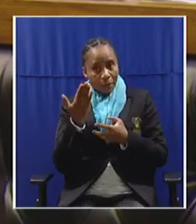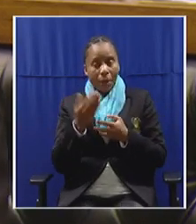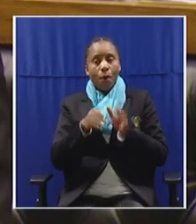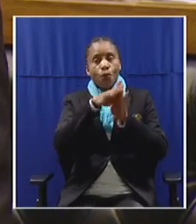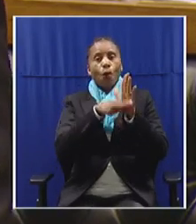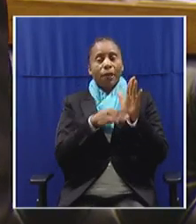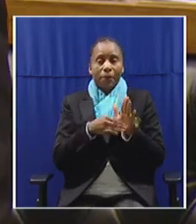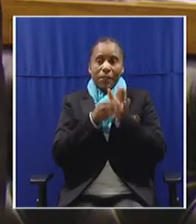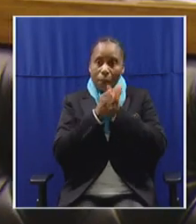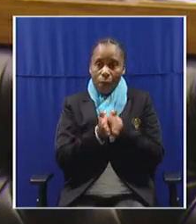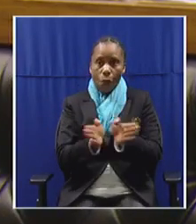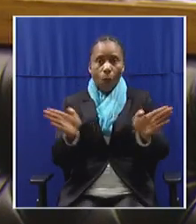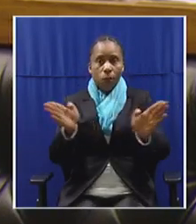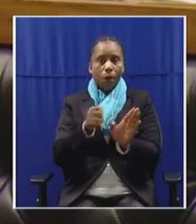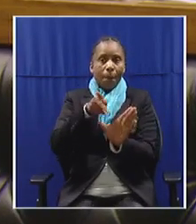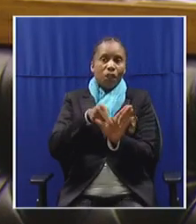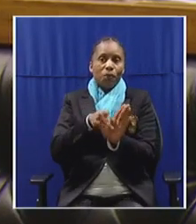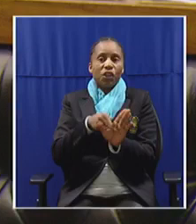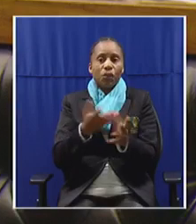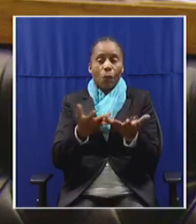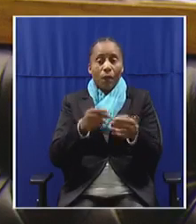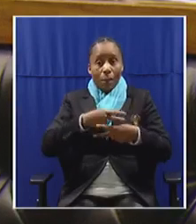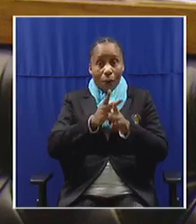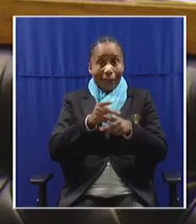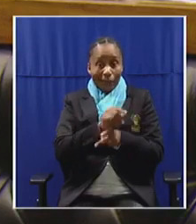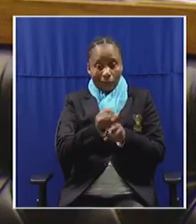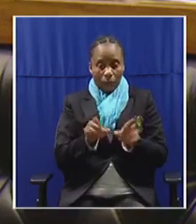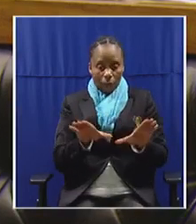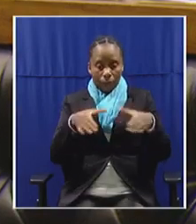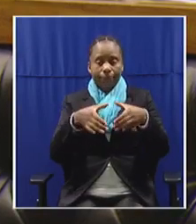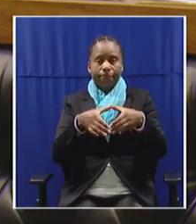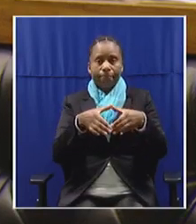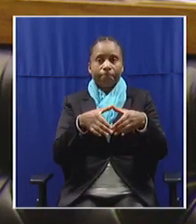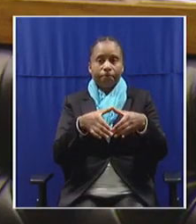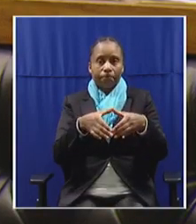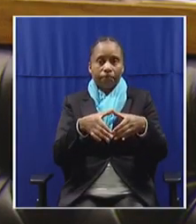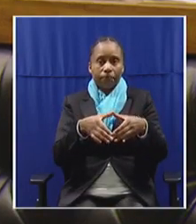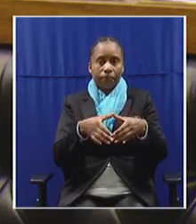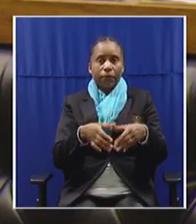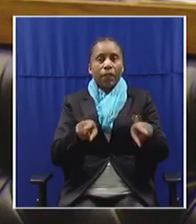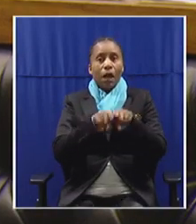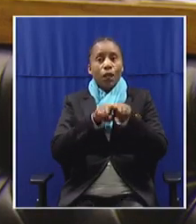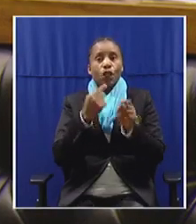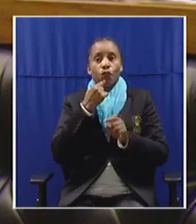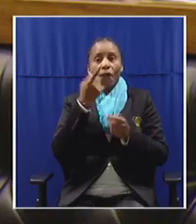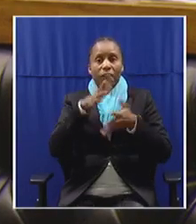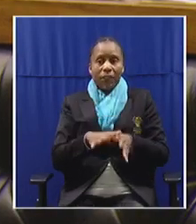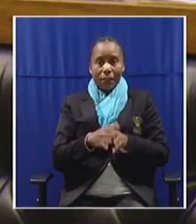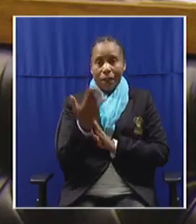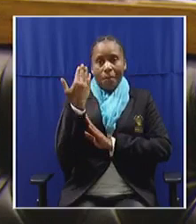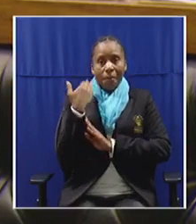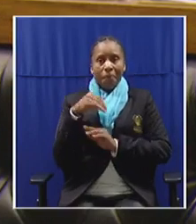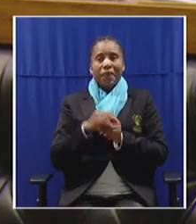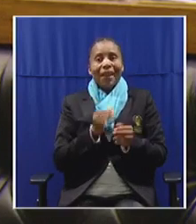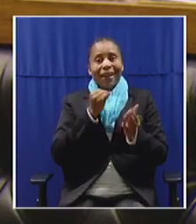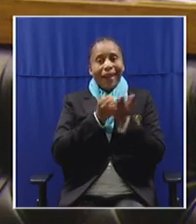participation in the productive sectors of our economy. As we have highlighted in our earlier response, it